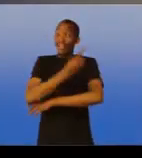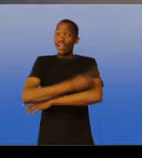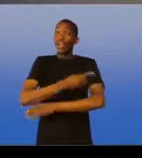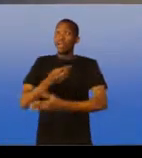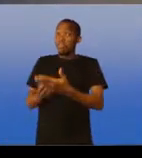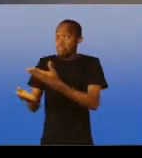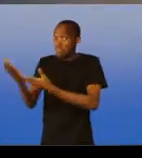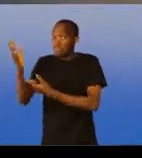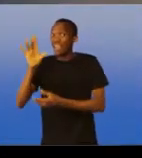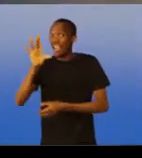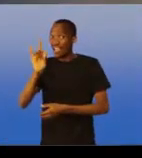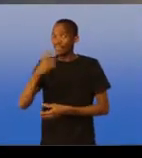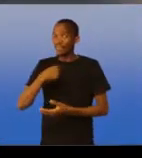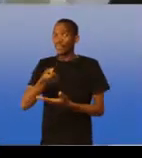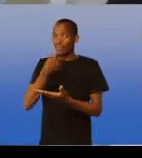morning, 8 o'clock in the evening.